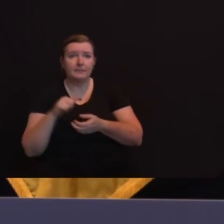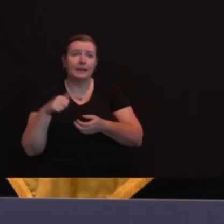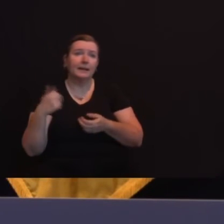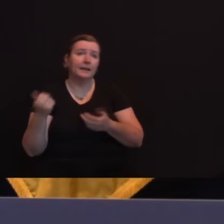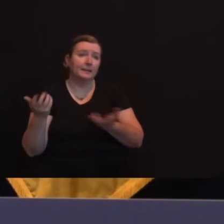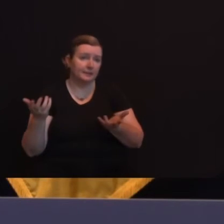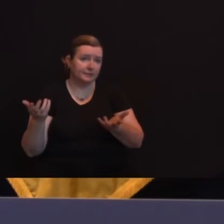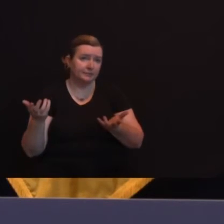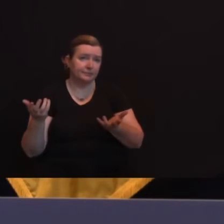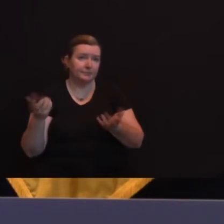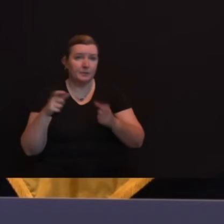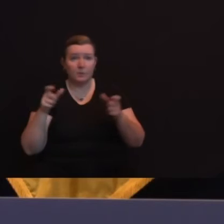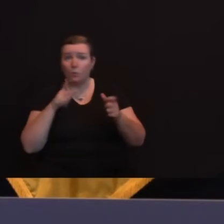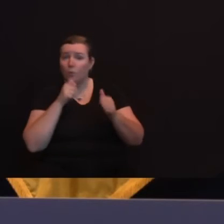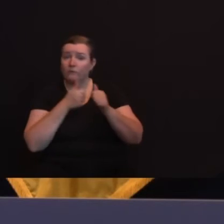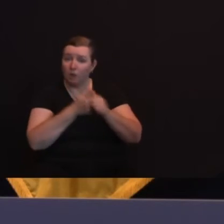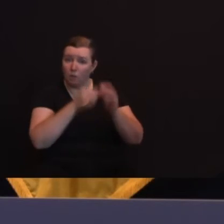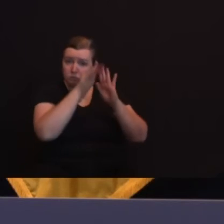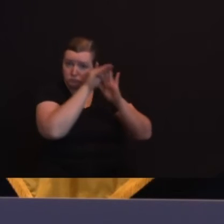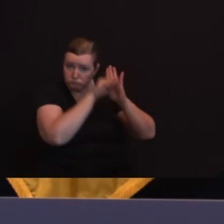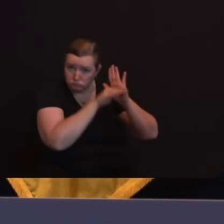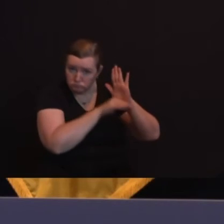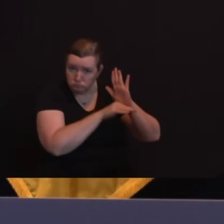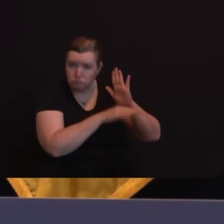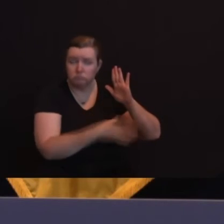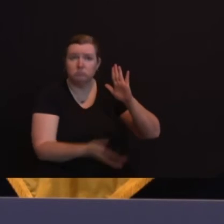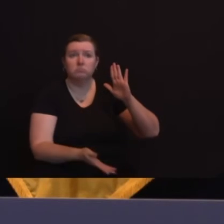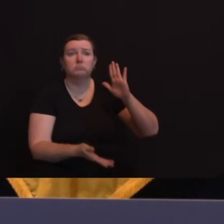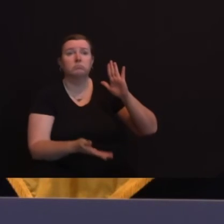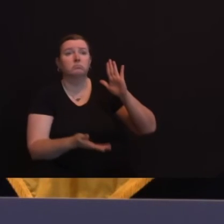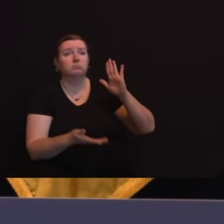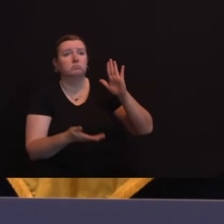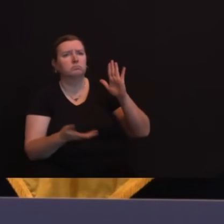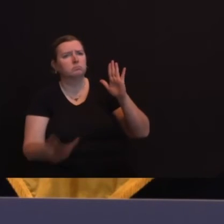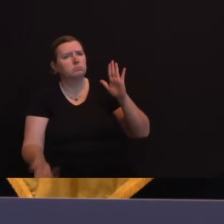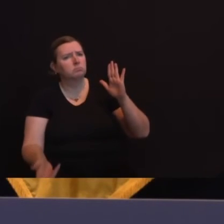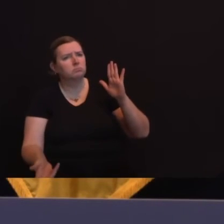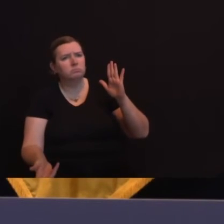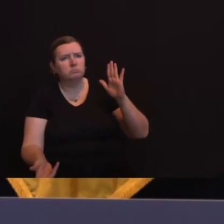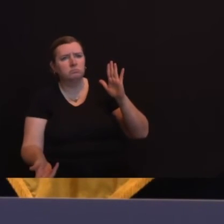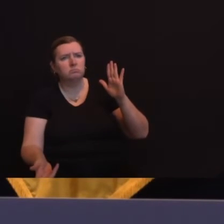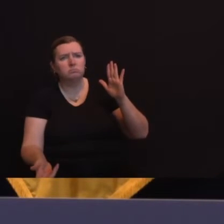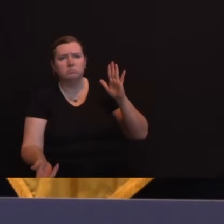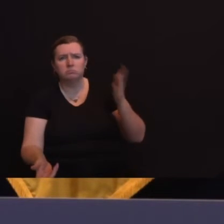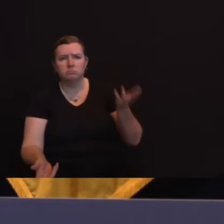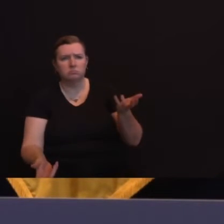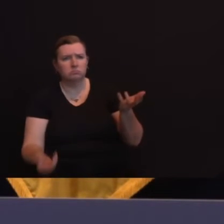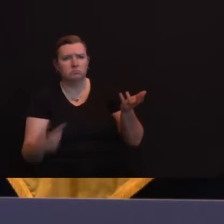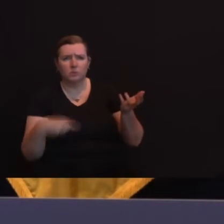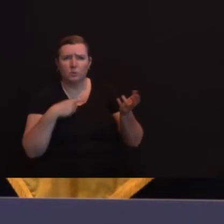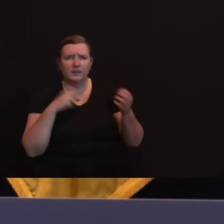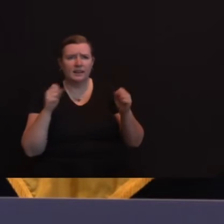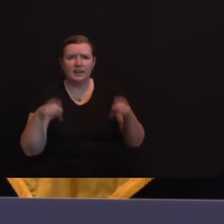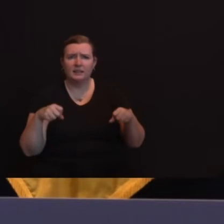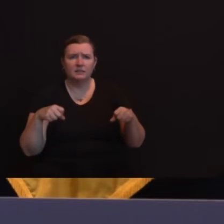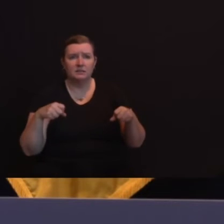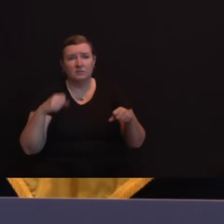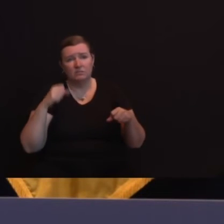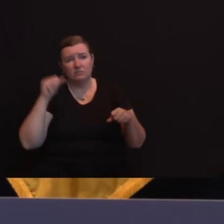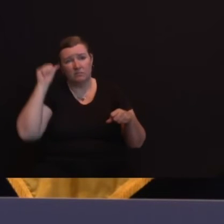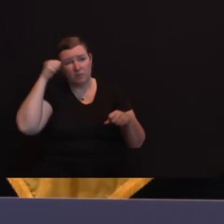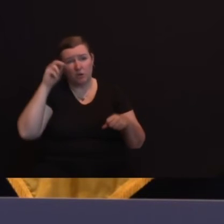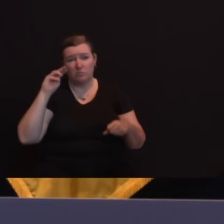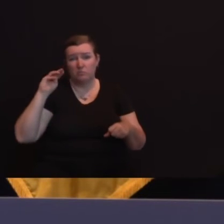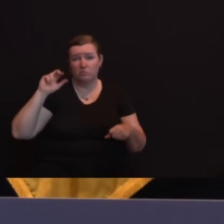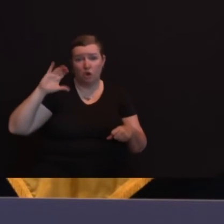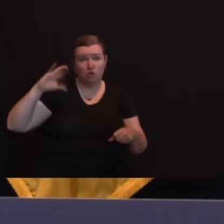other steps, which we don't want to take, but we've already shut the garage doors in March. If we had to, we'd do it